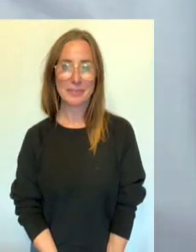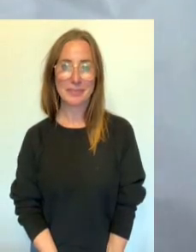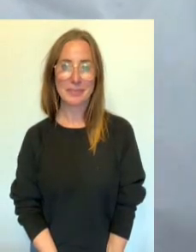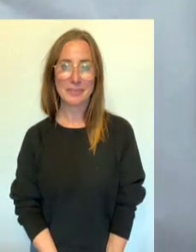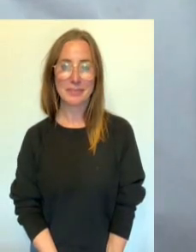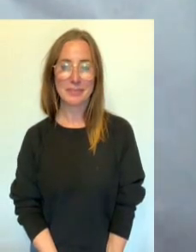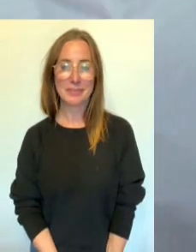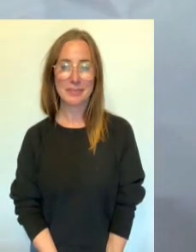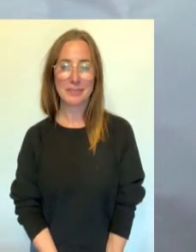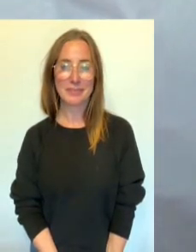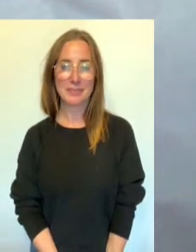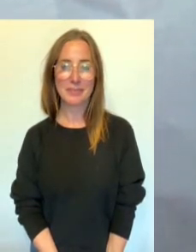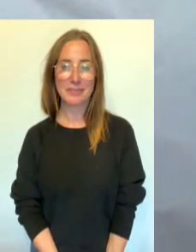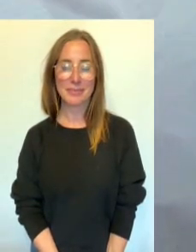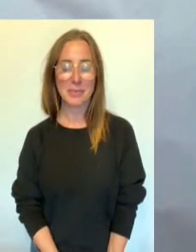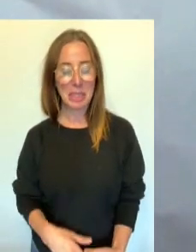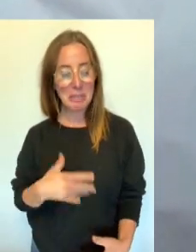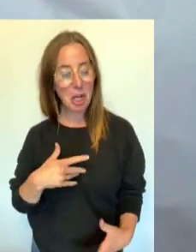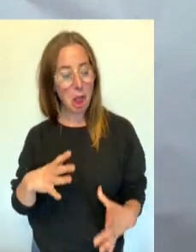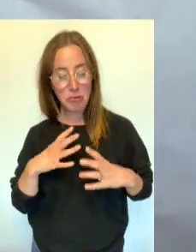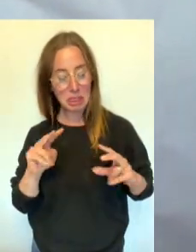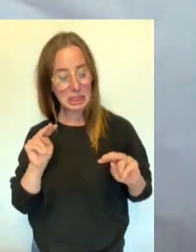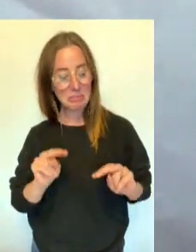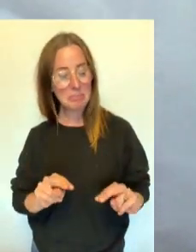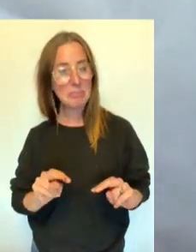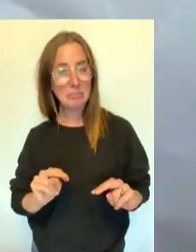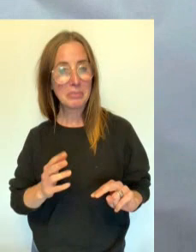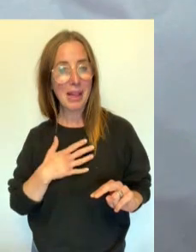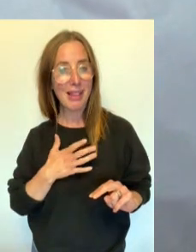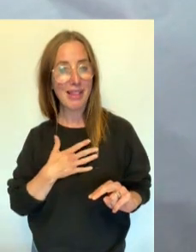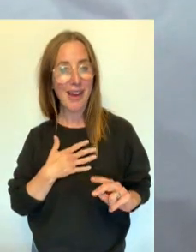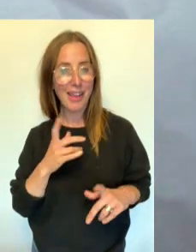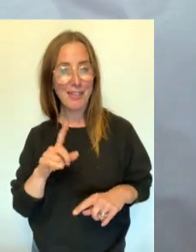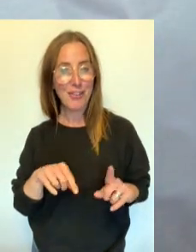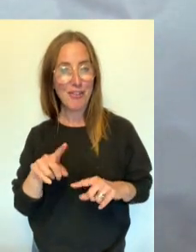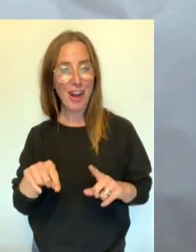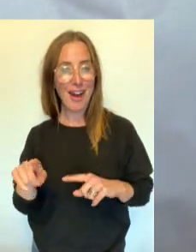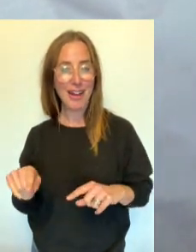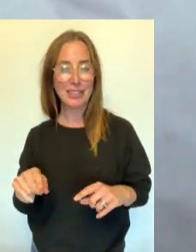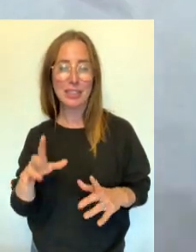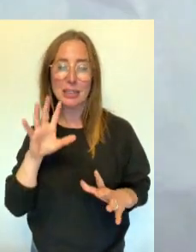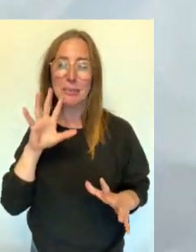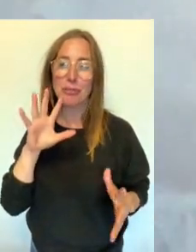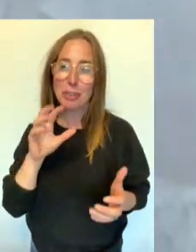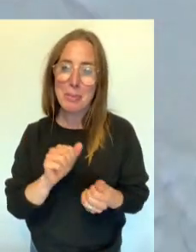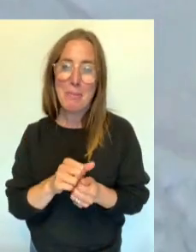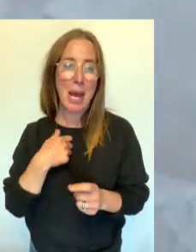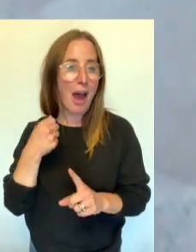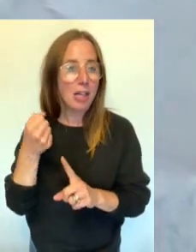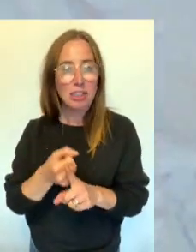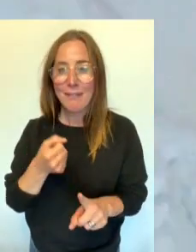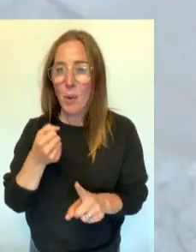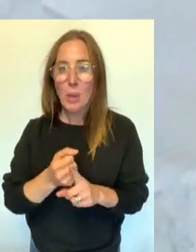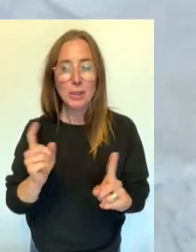I like the variety of it. And again, when I say we're not striving for